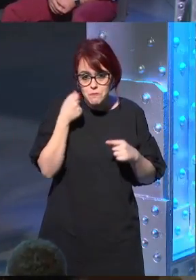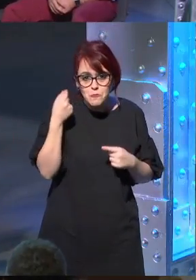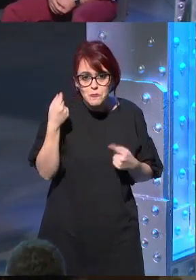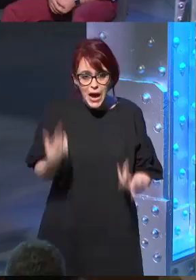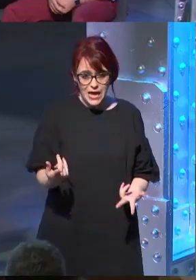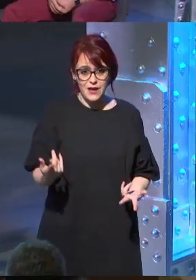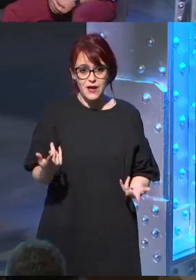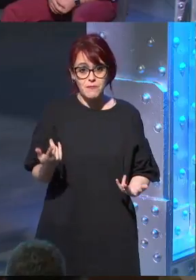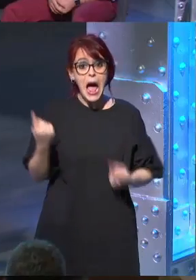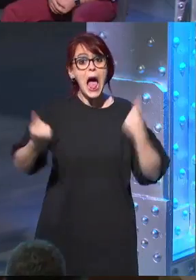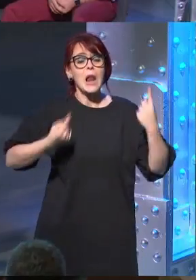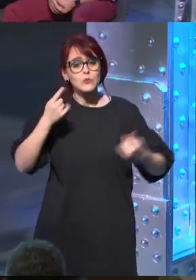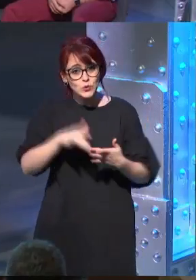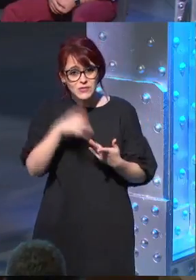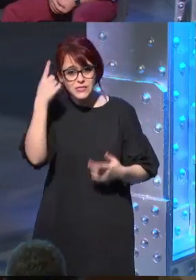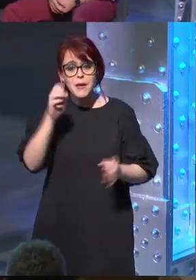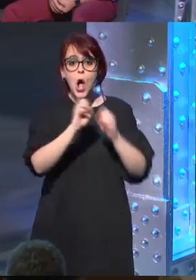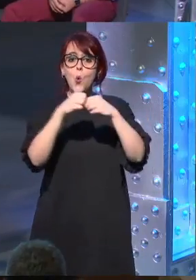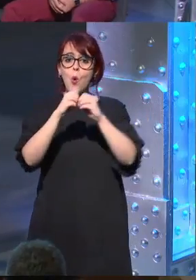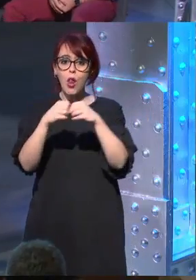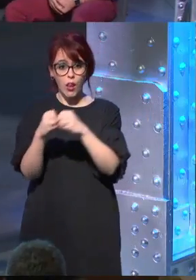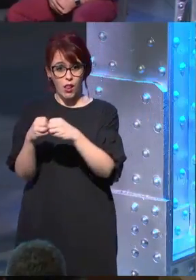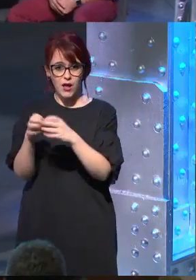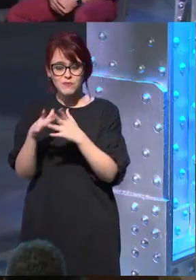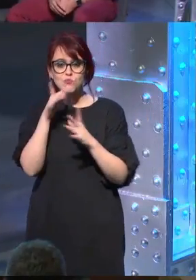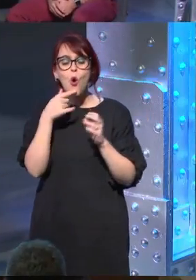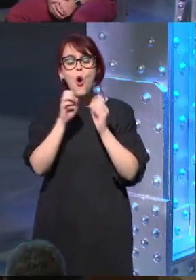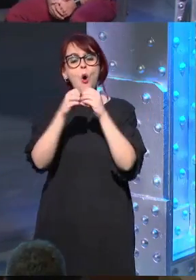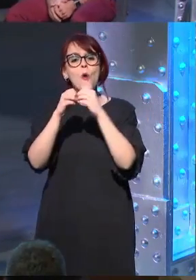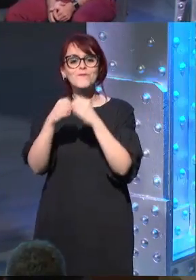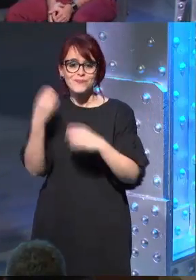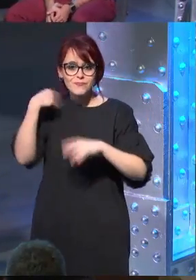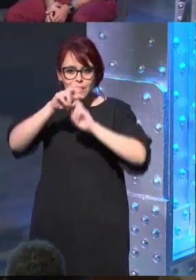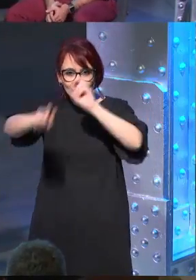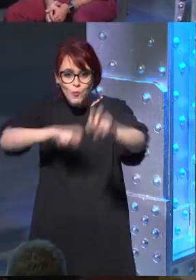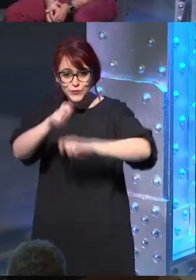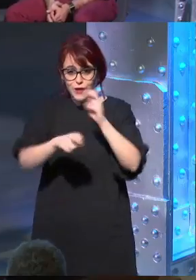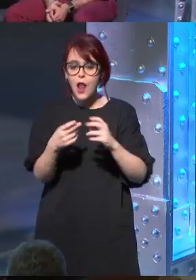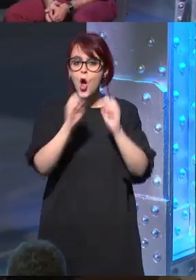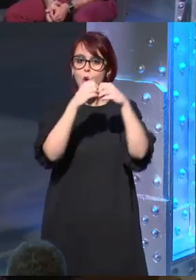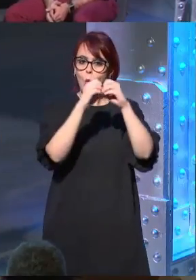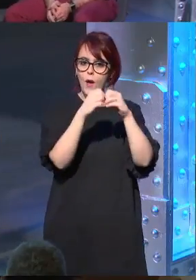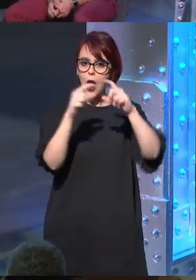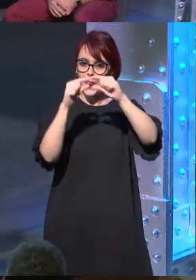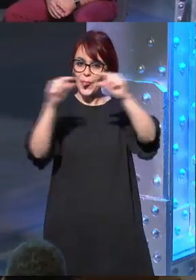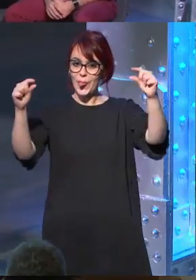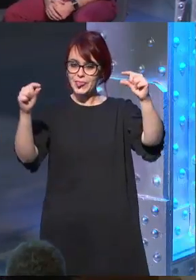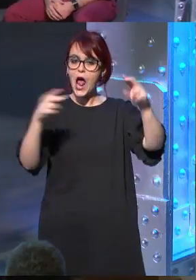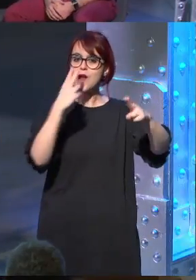about me not wanting to relate my profile, my face, with a fake name?